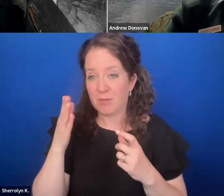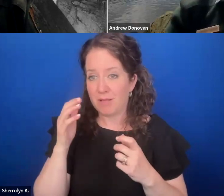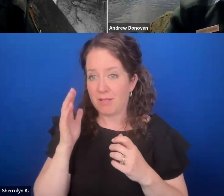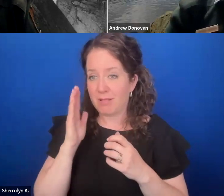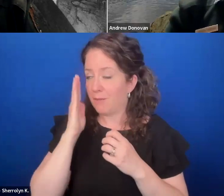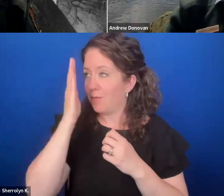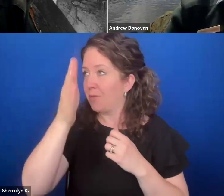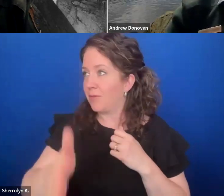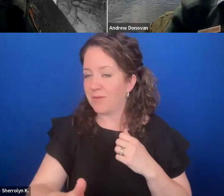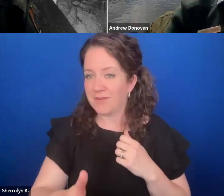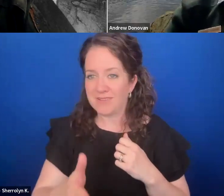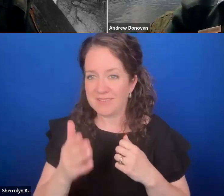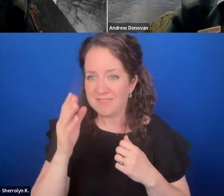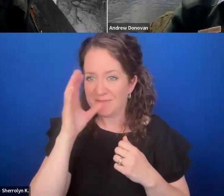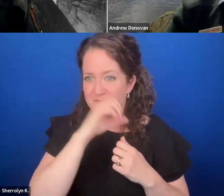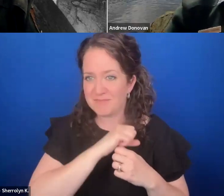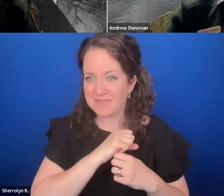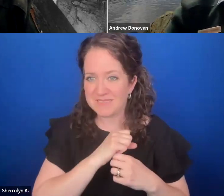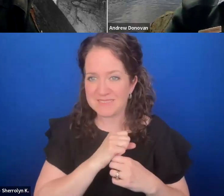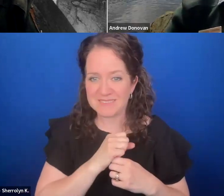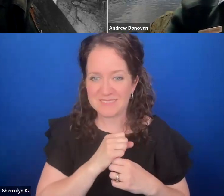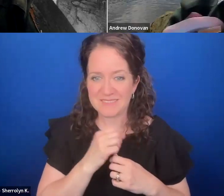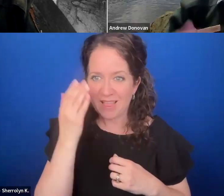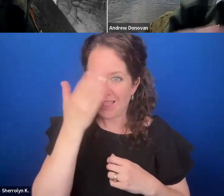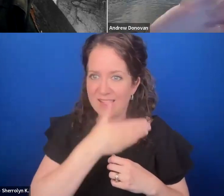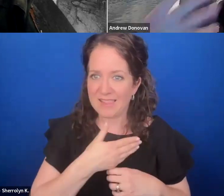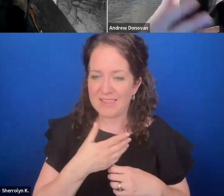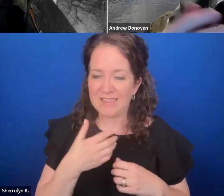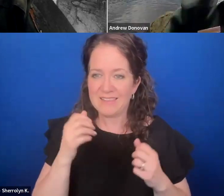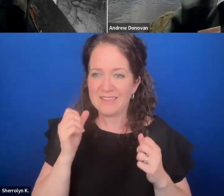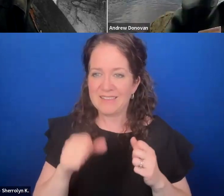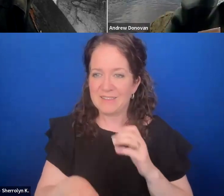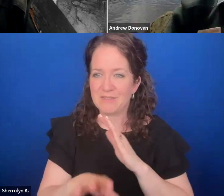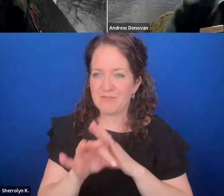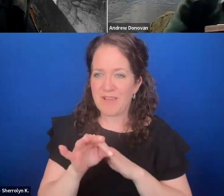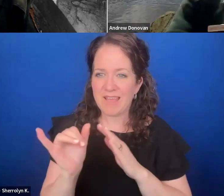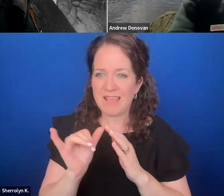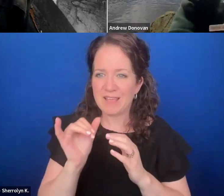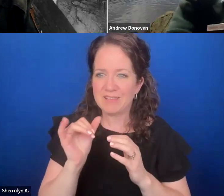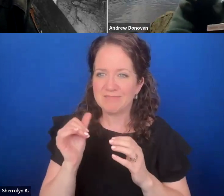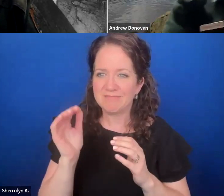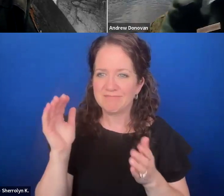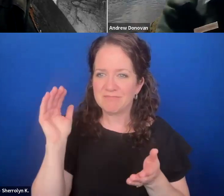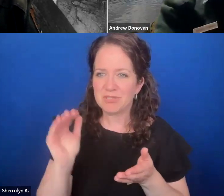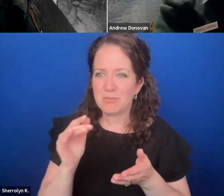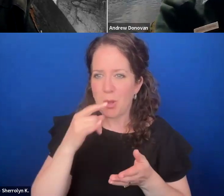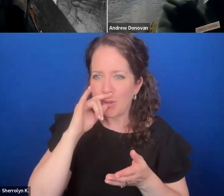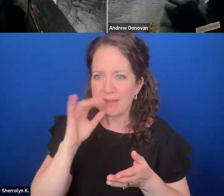you know, little kids' dolls from the early 1900s and other sort of community pieces like that.